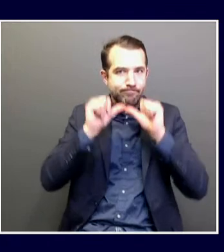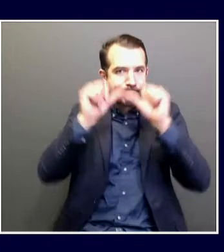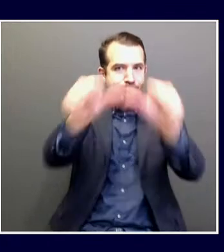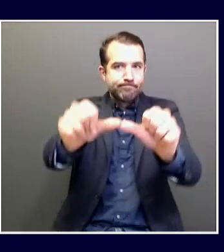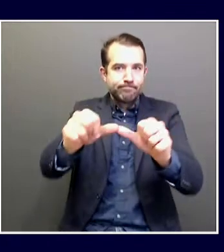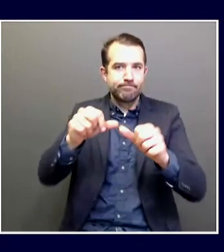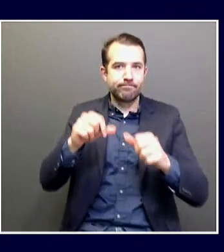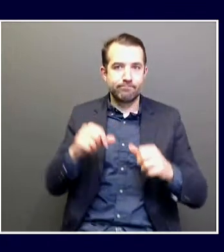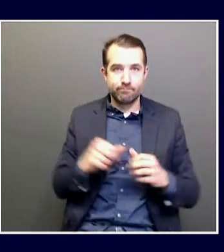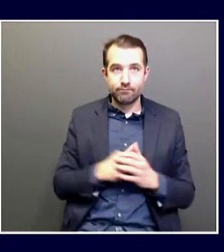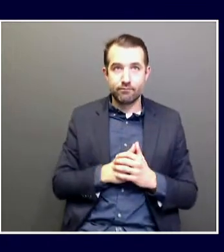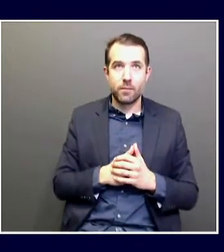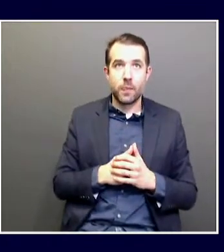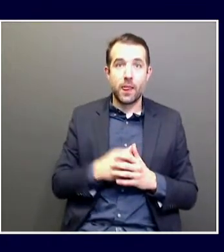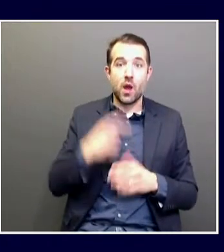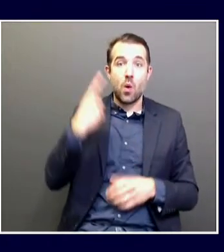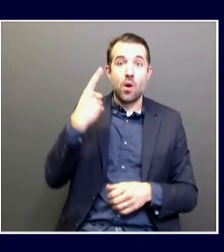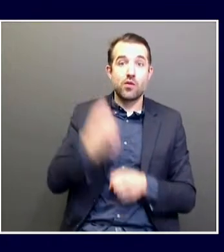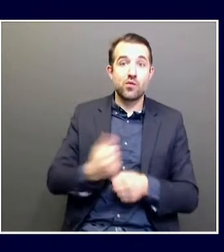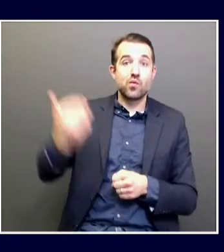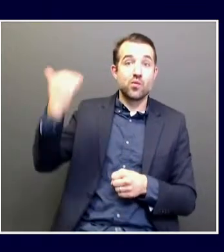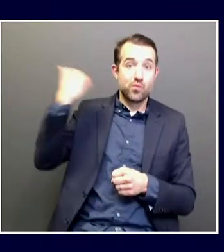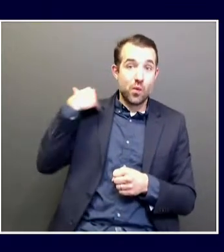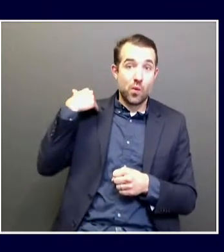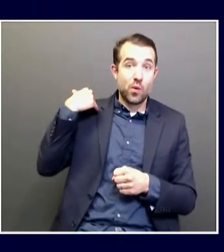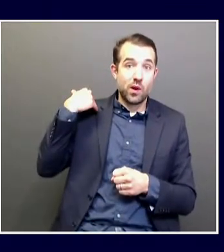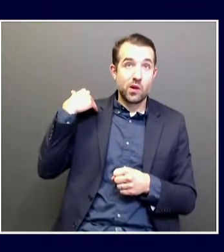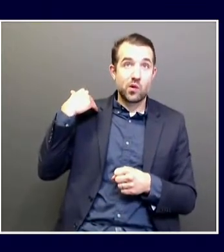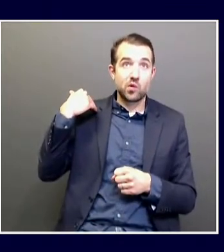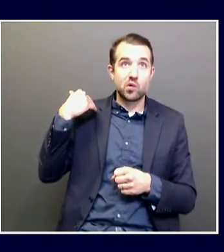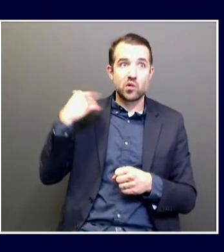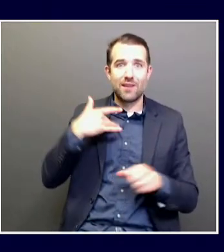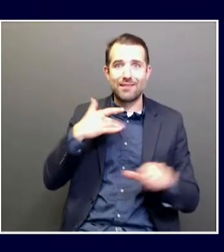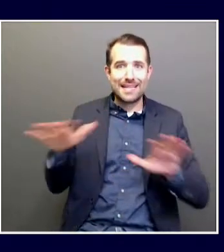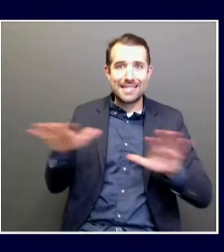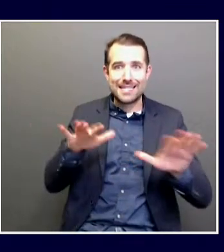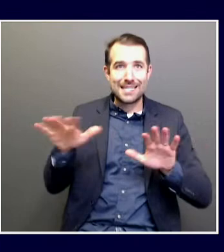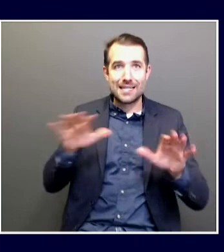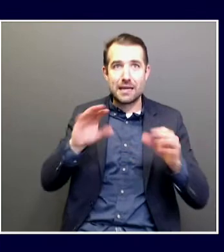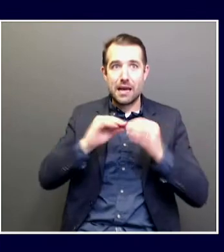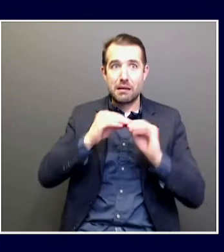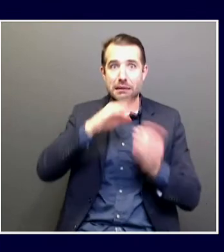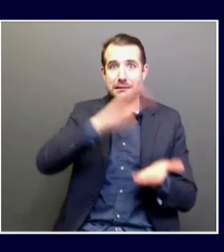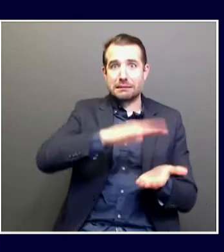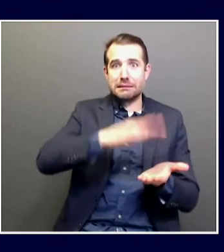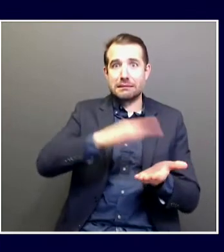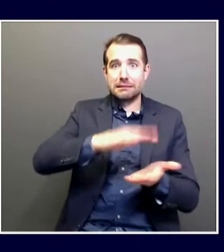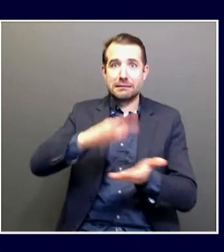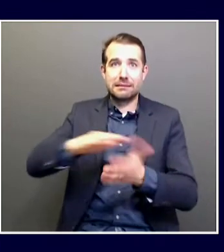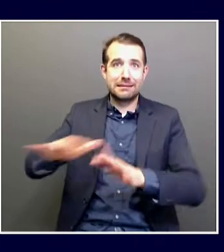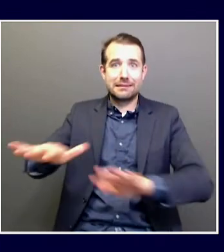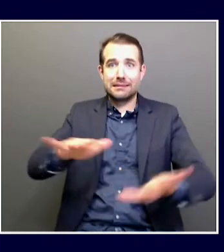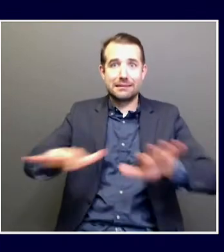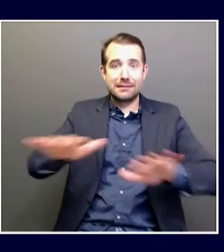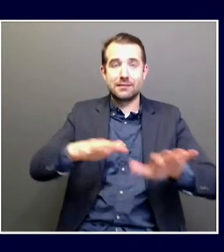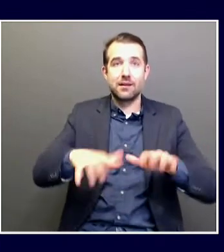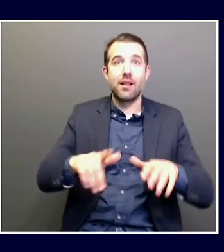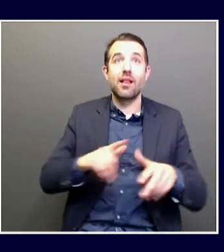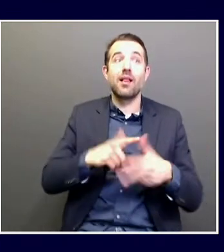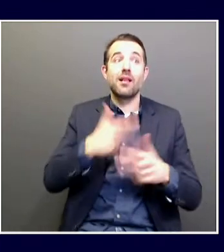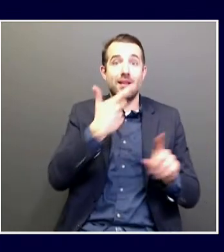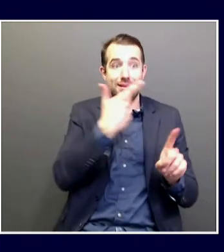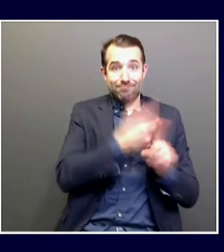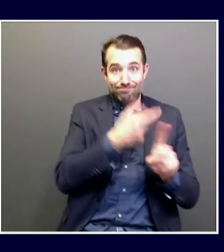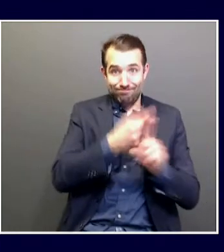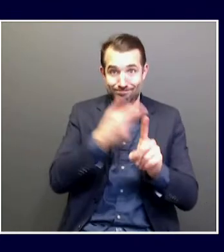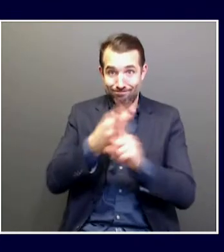last year, a year ago now, where the focus was on driving case numbers down, the focus for boosters is preventing infection